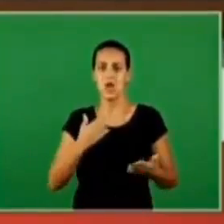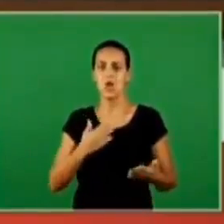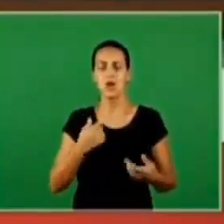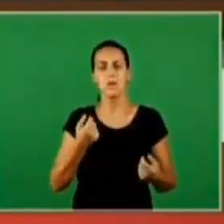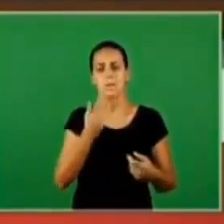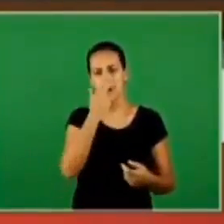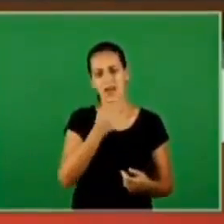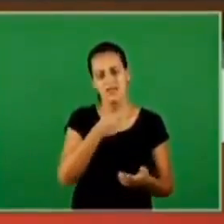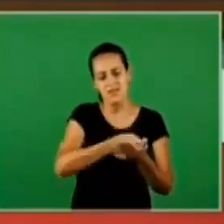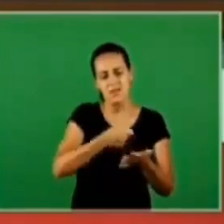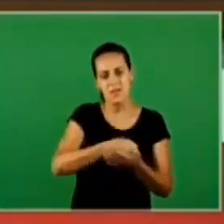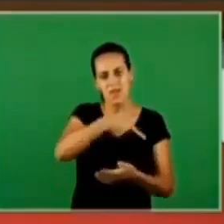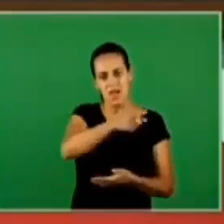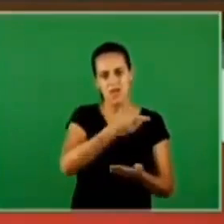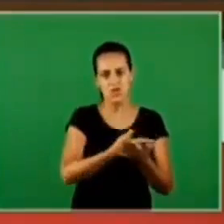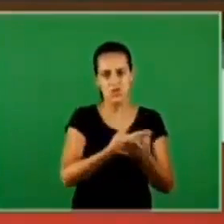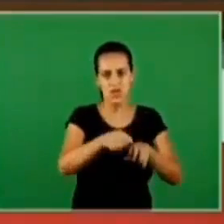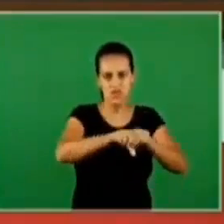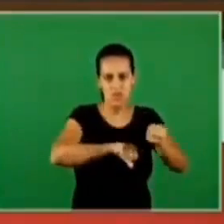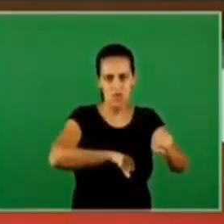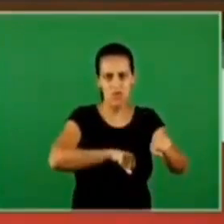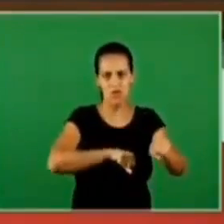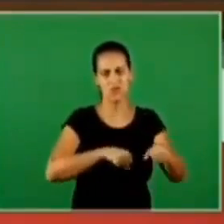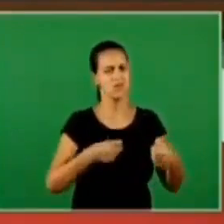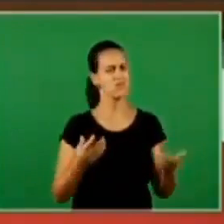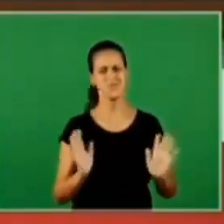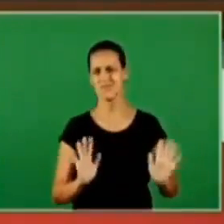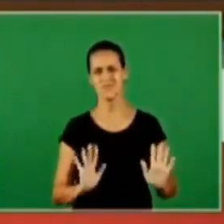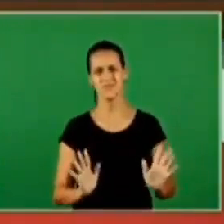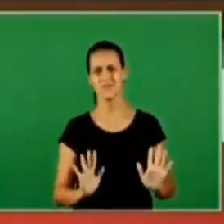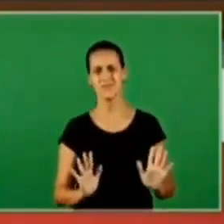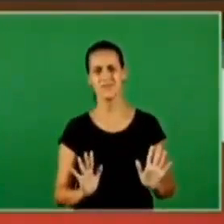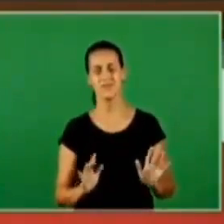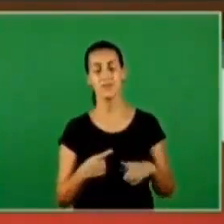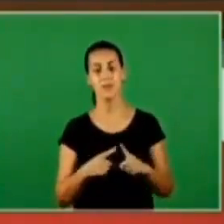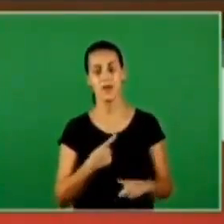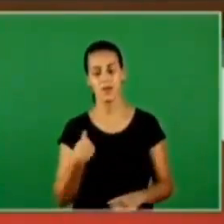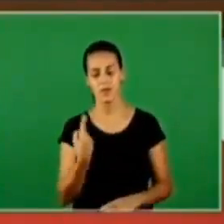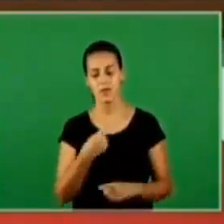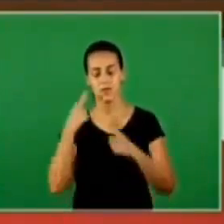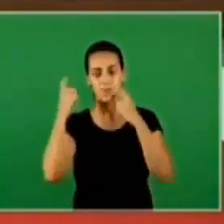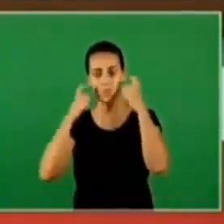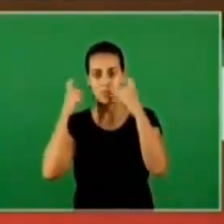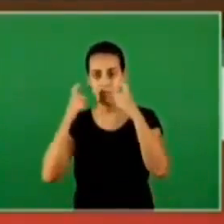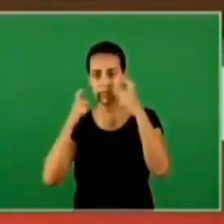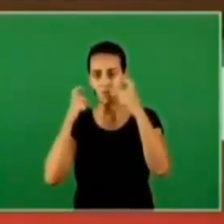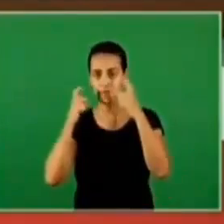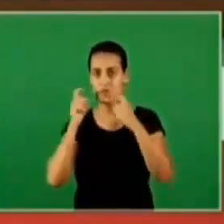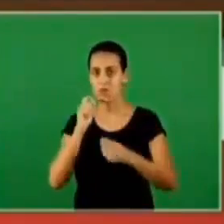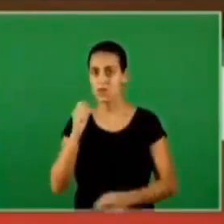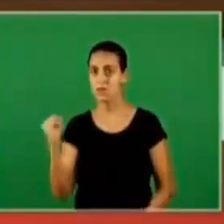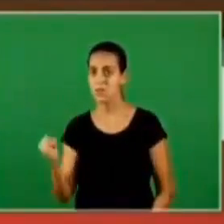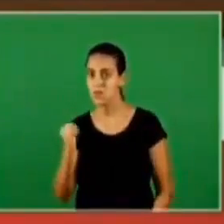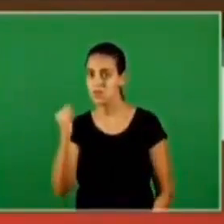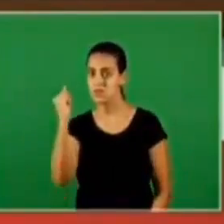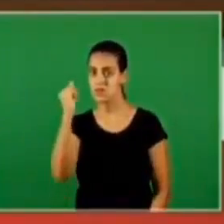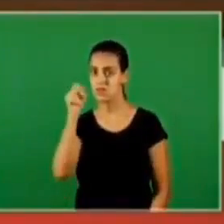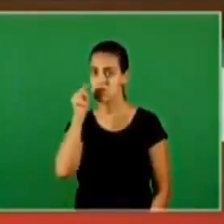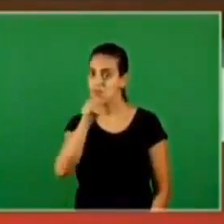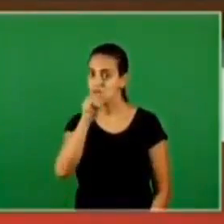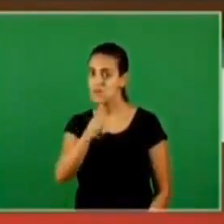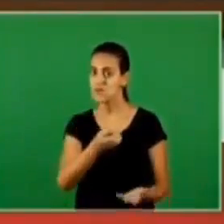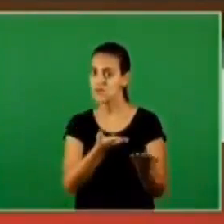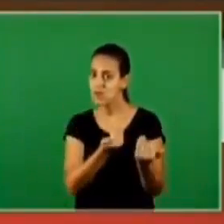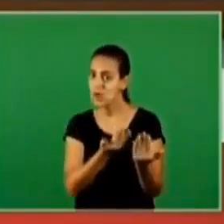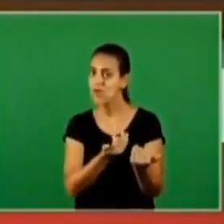about college grade talk. But what concerns us is that